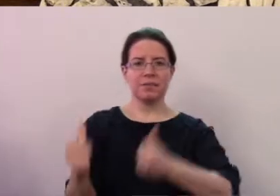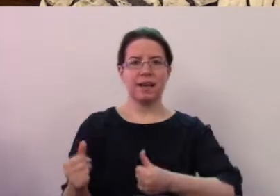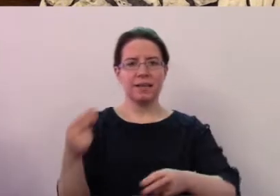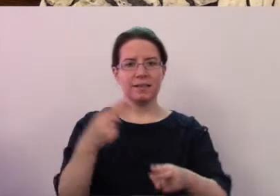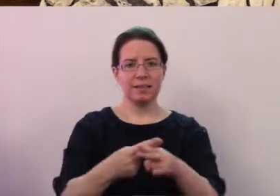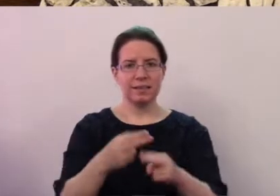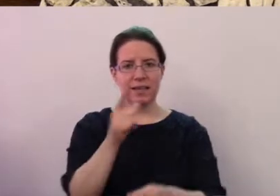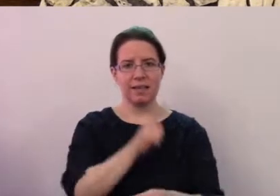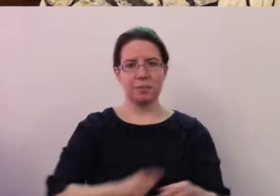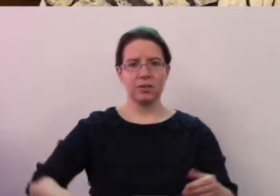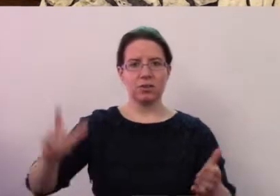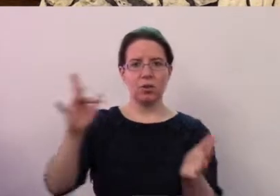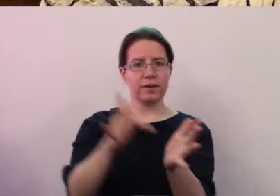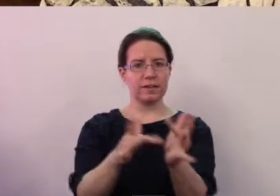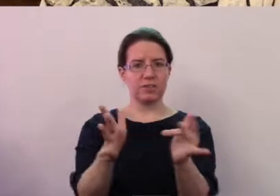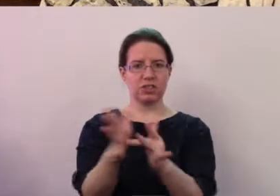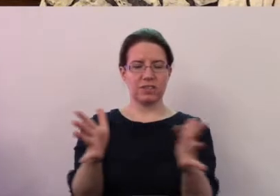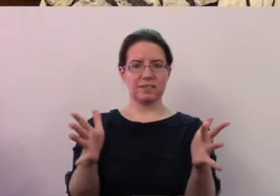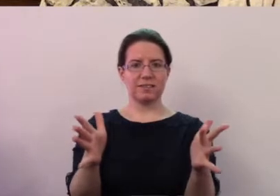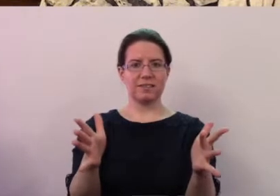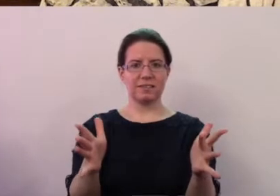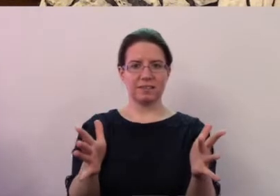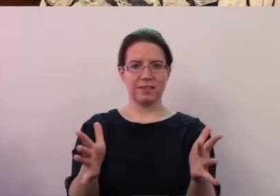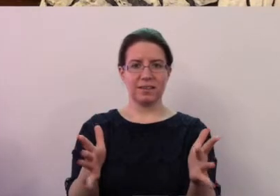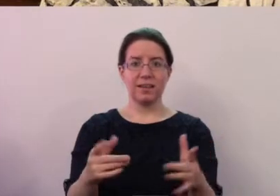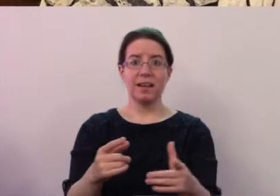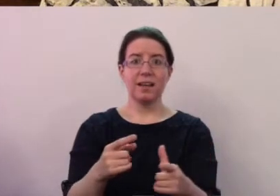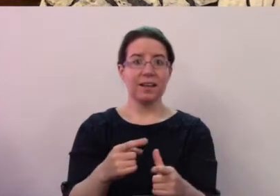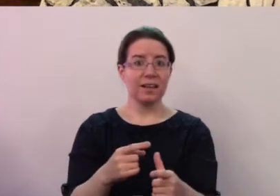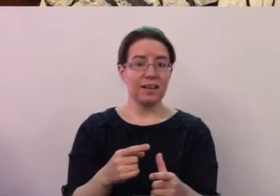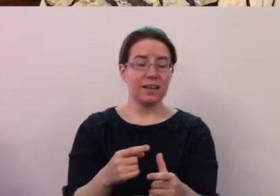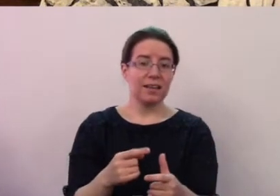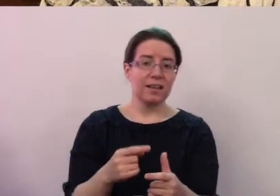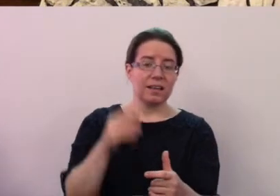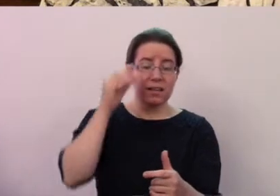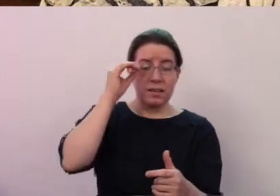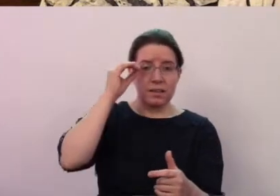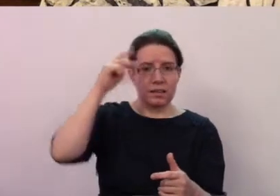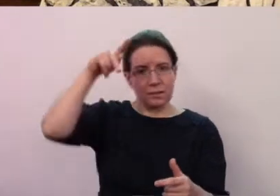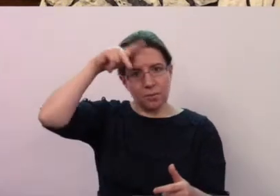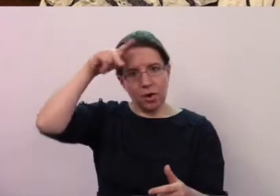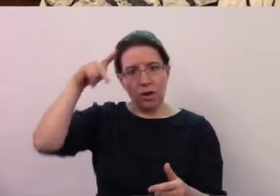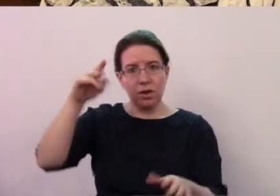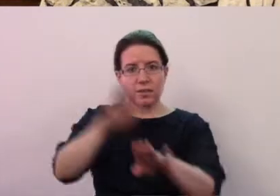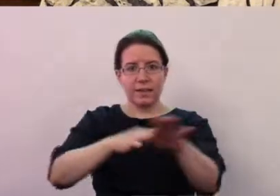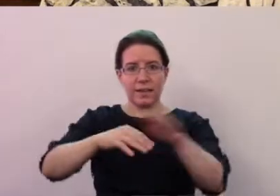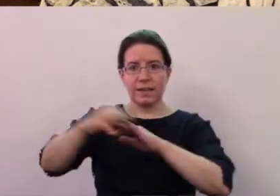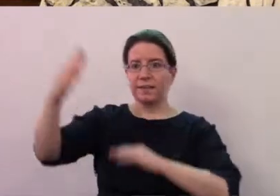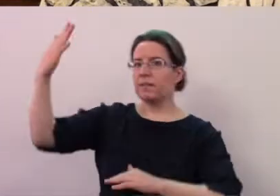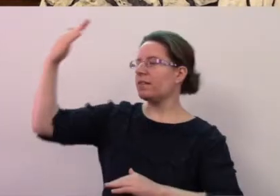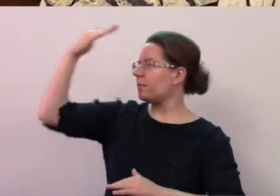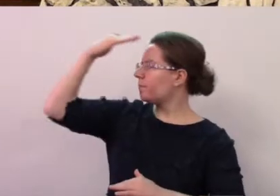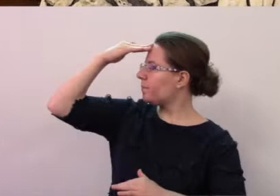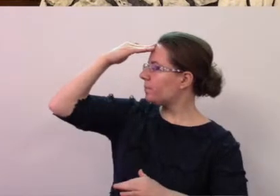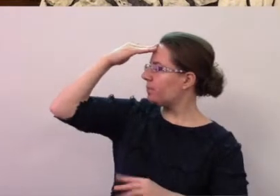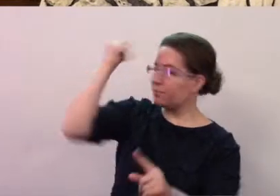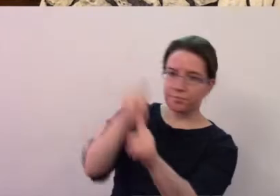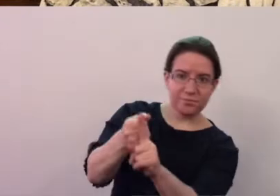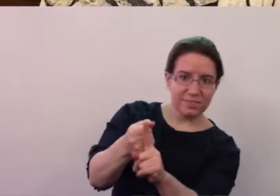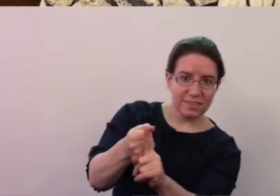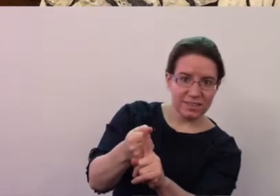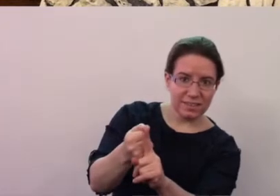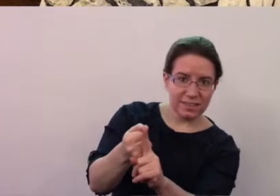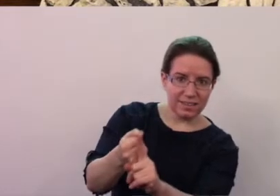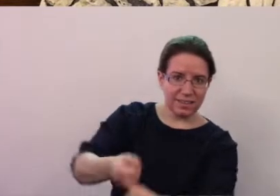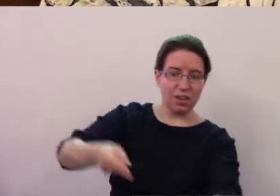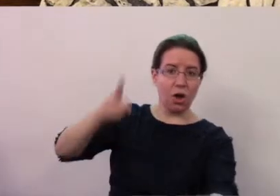name of the Lord Jesus. They were baptized in the name of Jesus, the Lord Jesus. And when Paul had laid